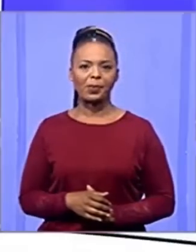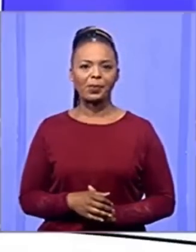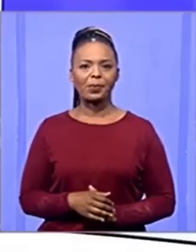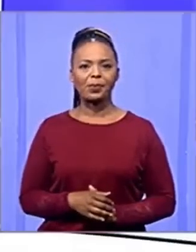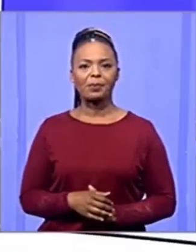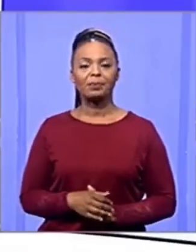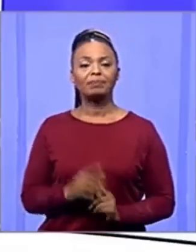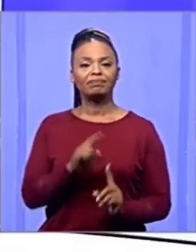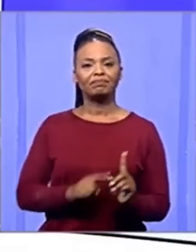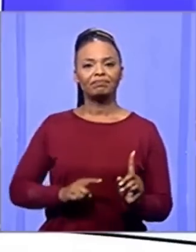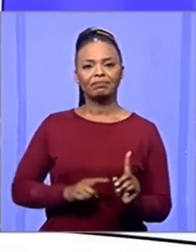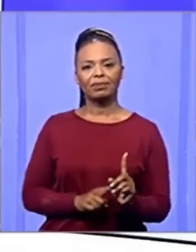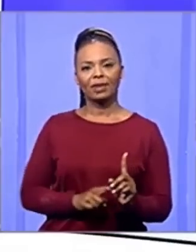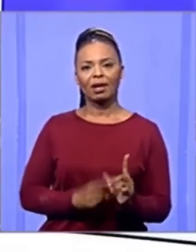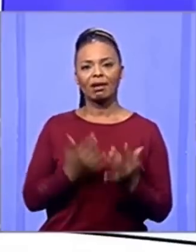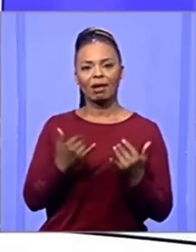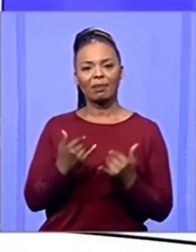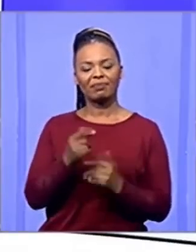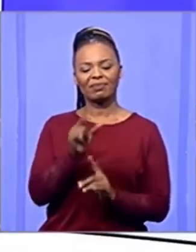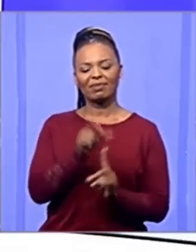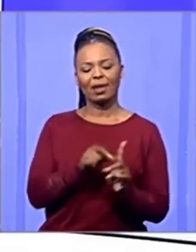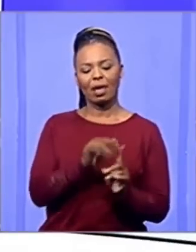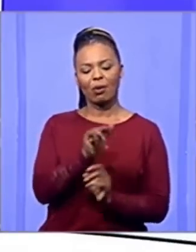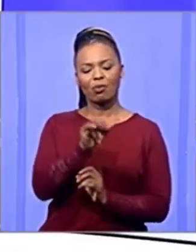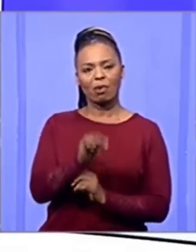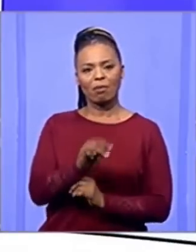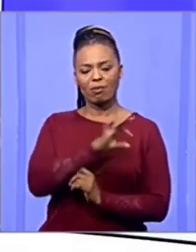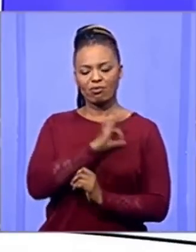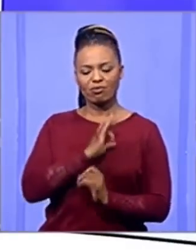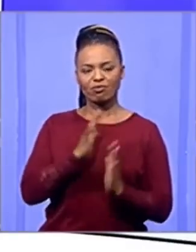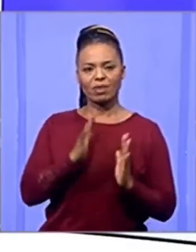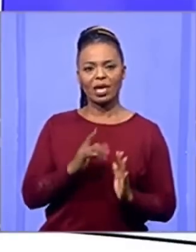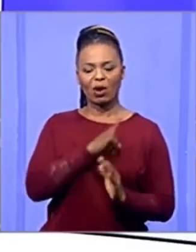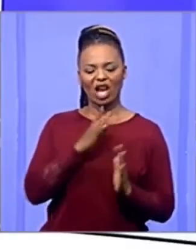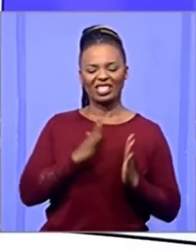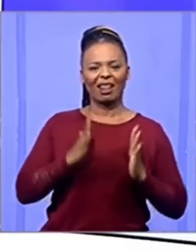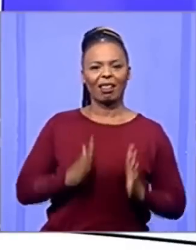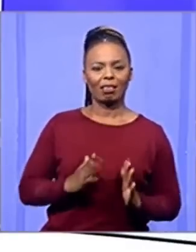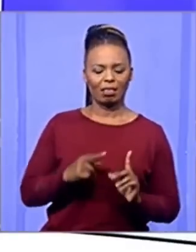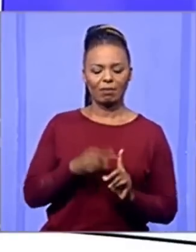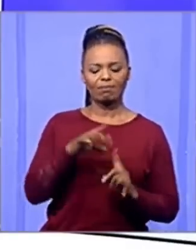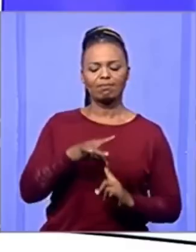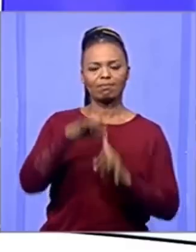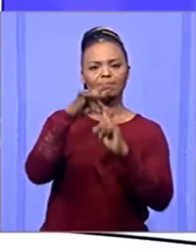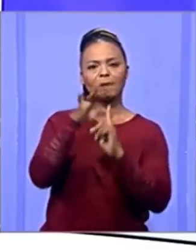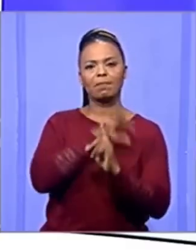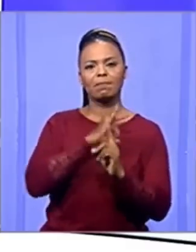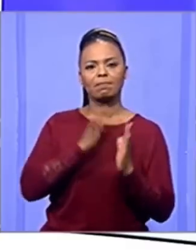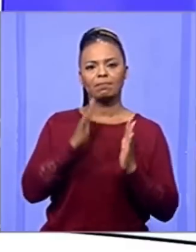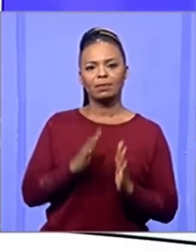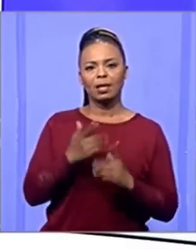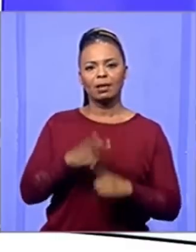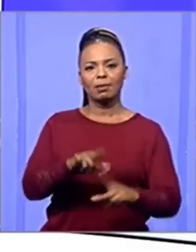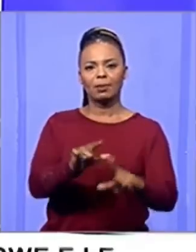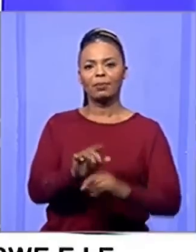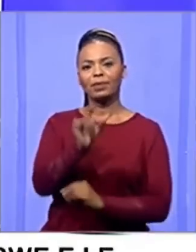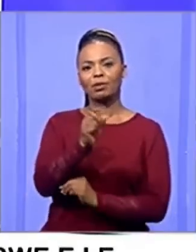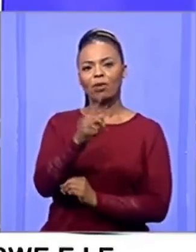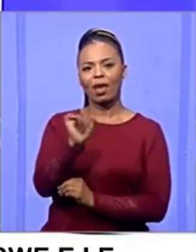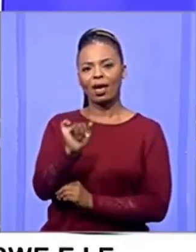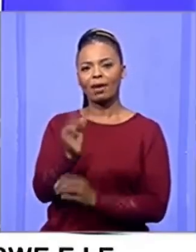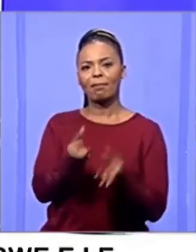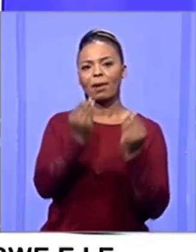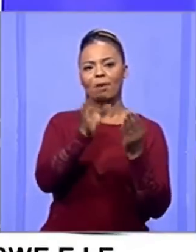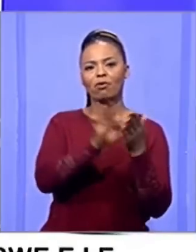Molekgotla wa ANC Aaron Sebolai o thontswe ho ba mera e motjha wa masepala wa lehae wa Modimolle Mokgopong Limpopo. Sebolai o hlotse Hetjoloseleu